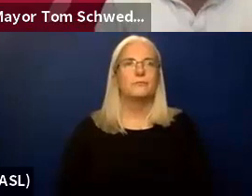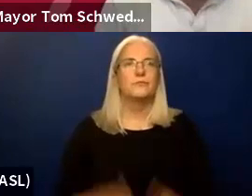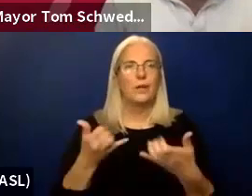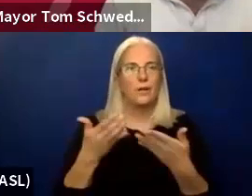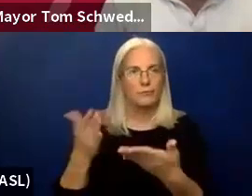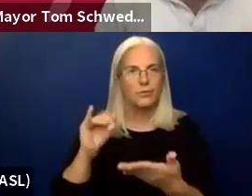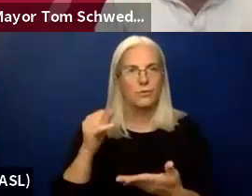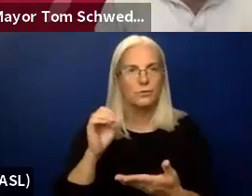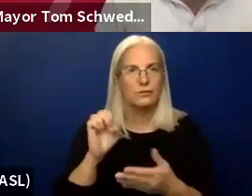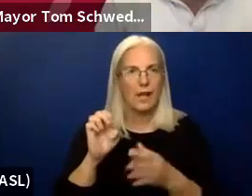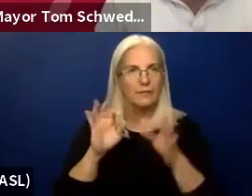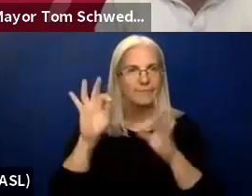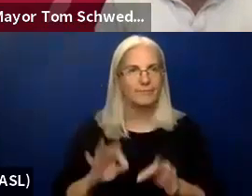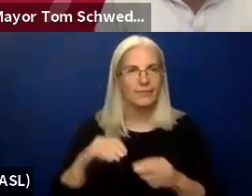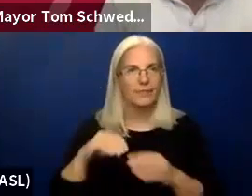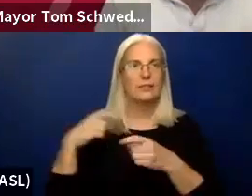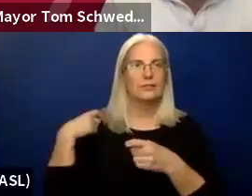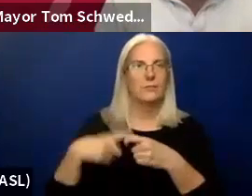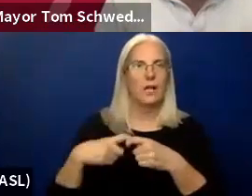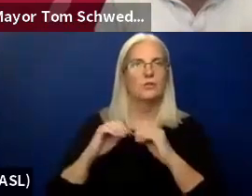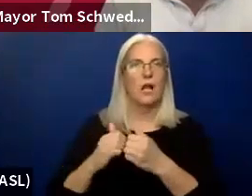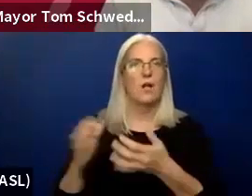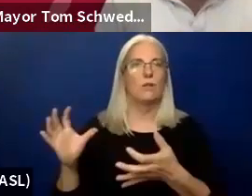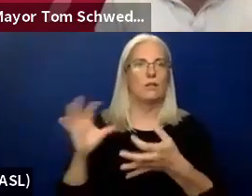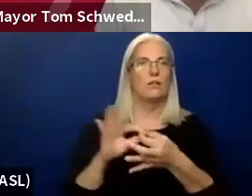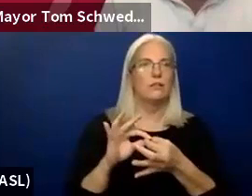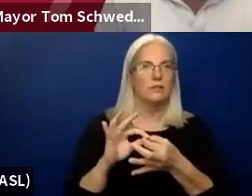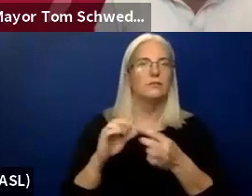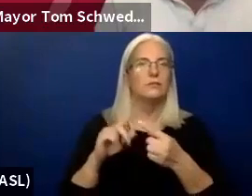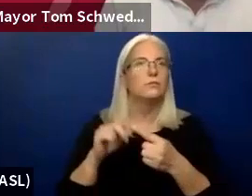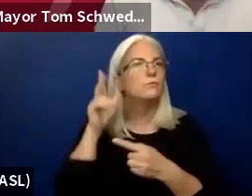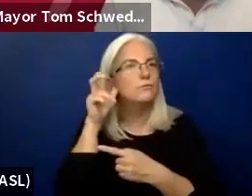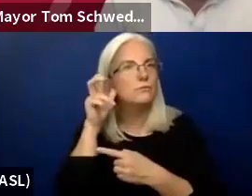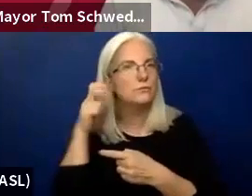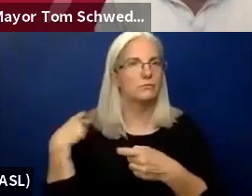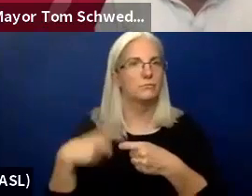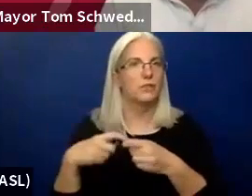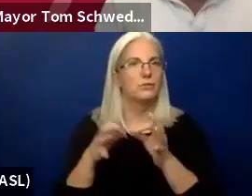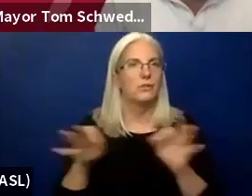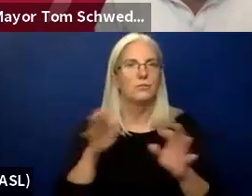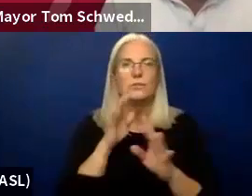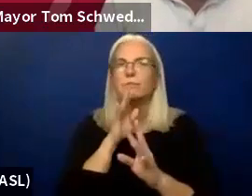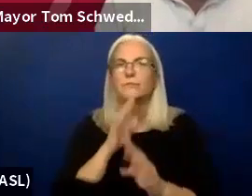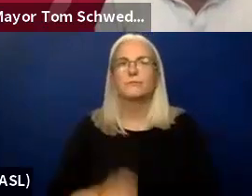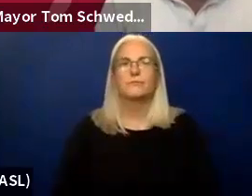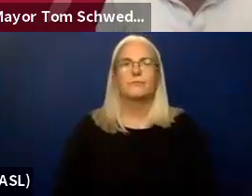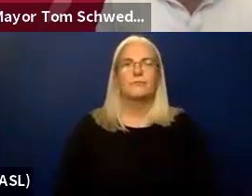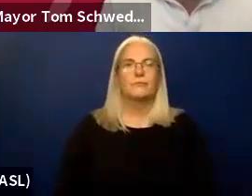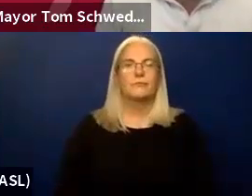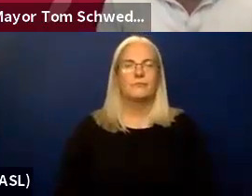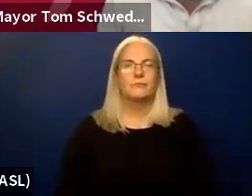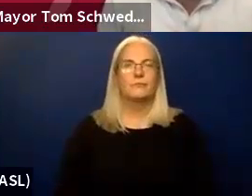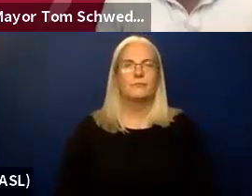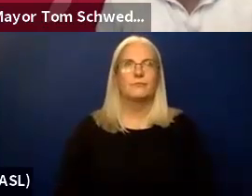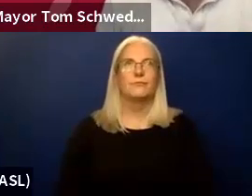Thank you, Paul. Amigos latinos de la comunidad latina, gracias por acompañarnos hoy. Esta actualización se está transmitiendo en vivo